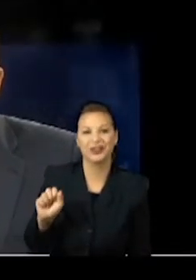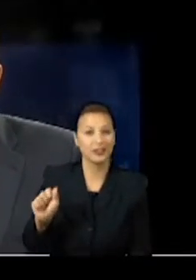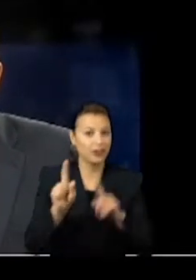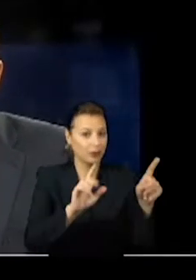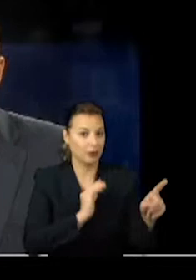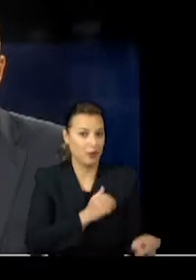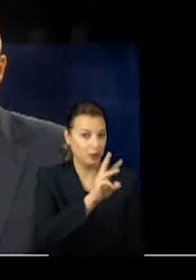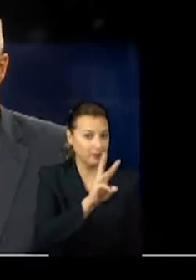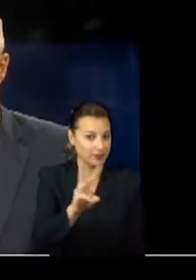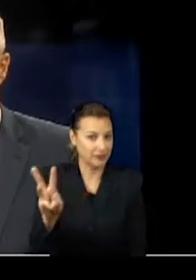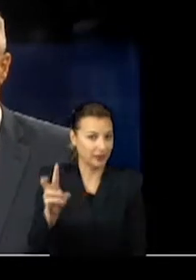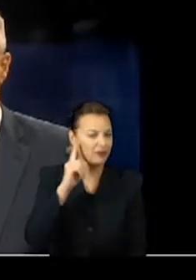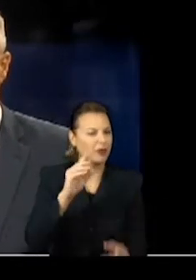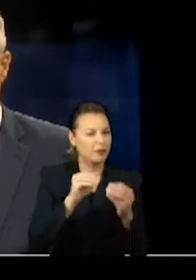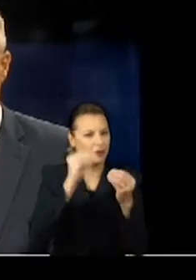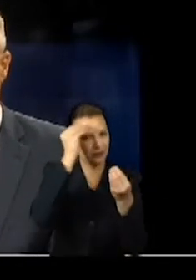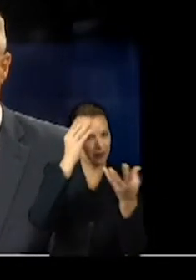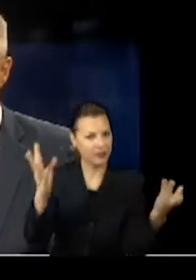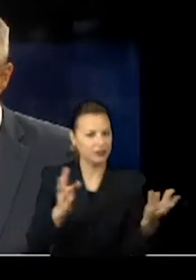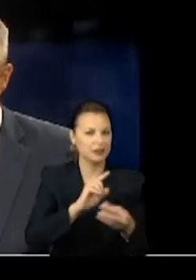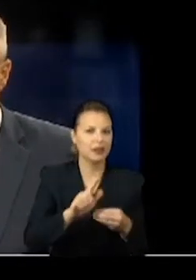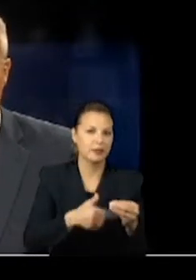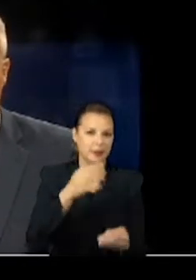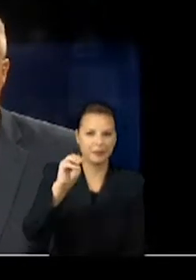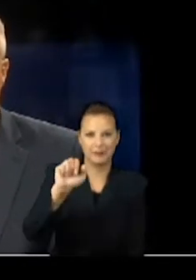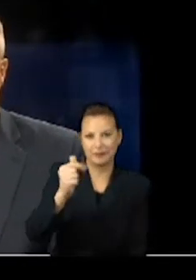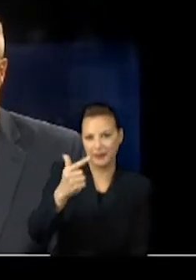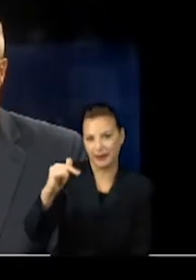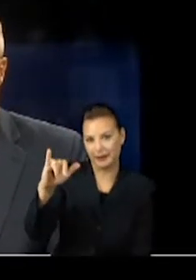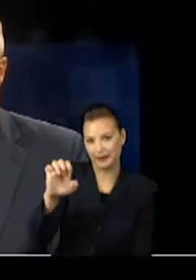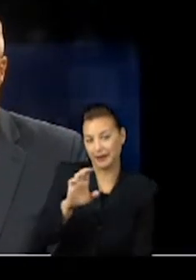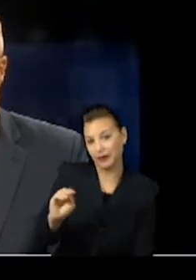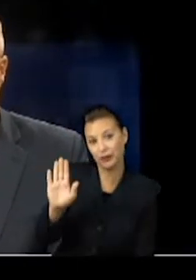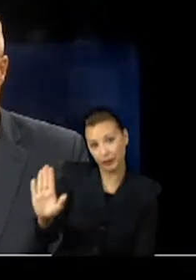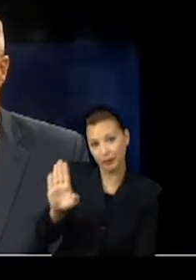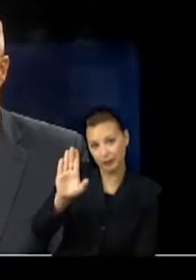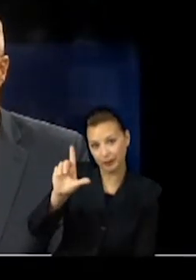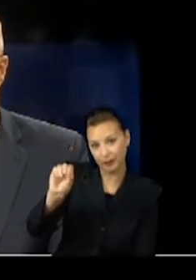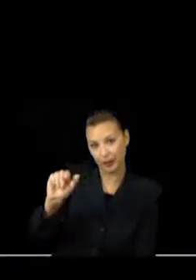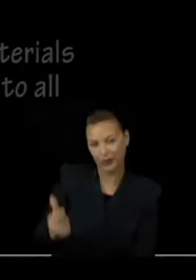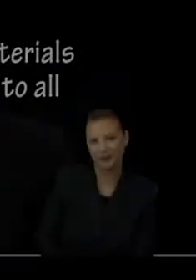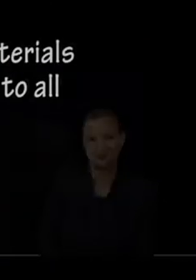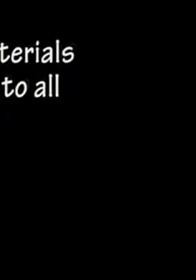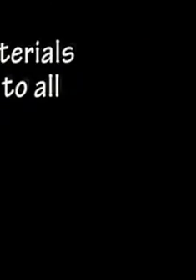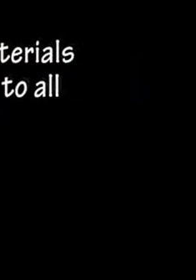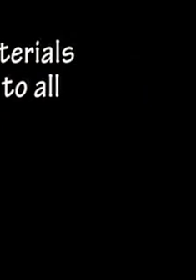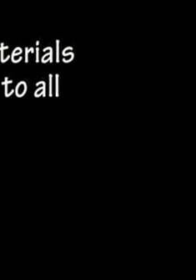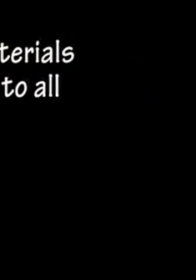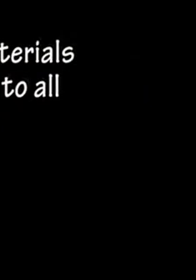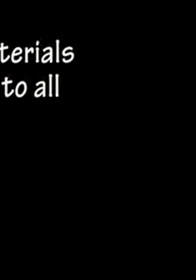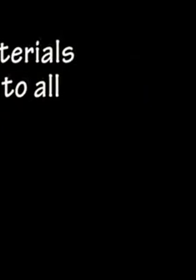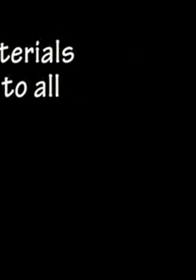blog. There are other tips that she has in her latest entry that we didn't get to, so you can check it out there.